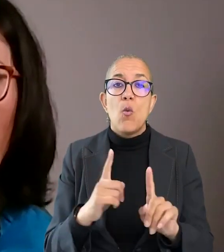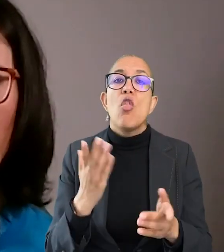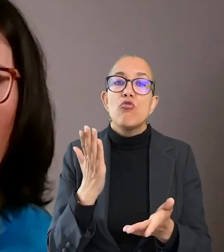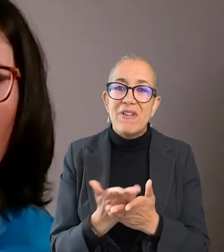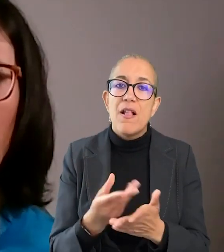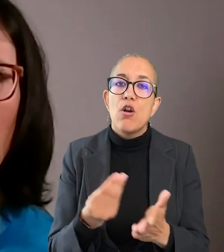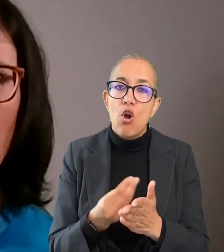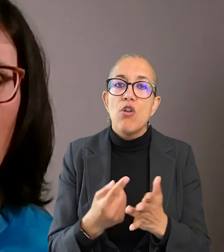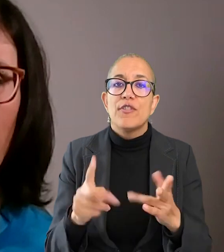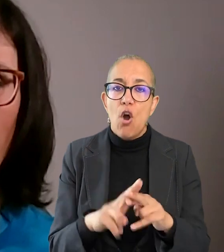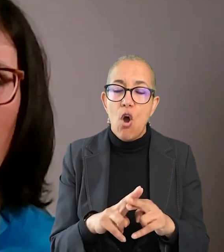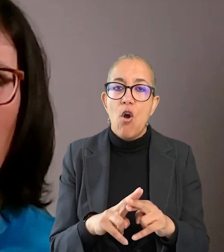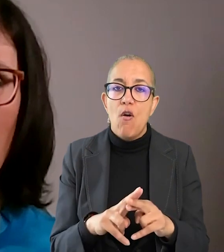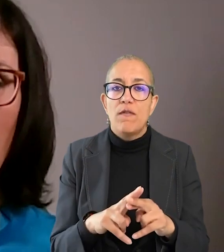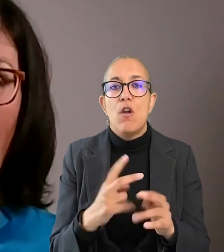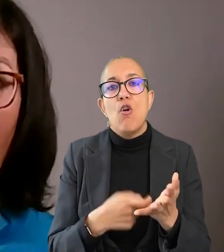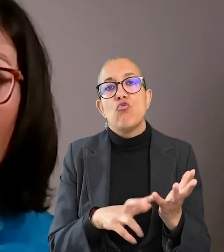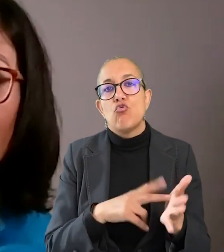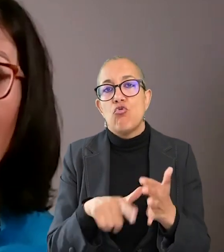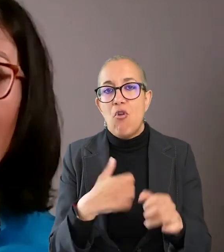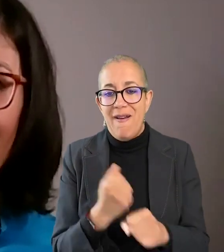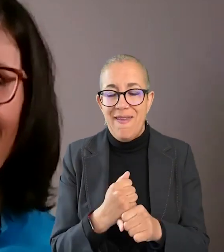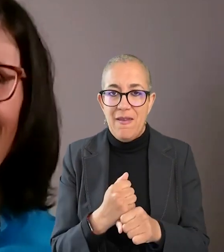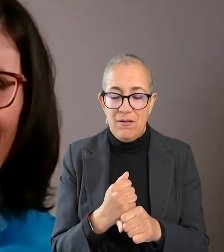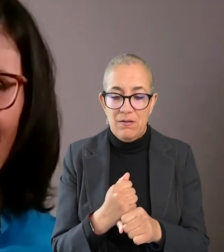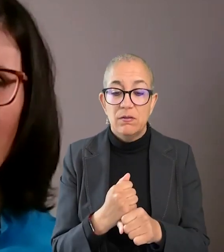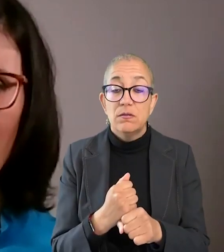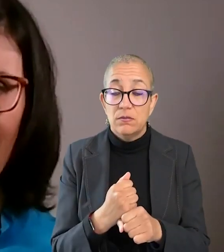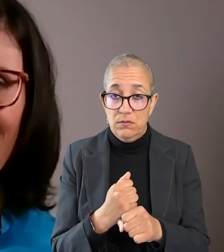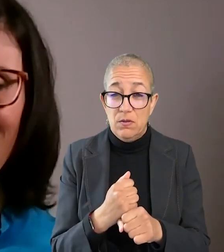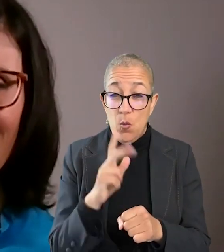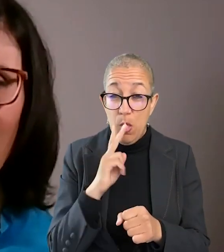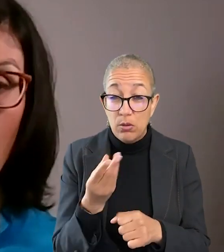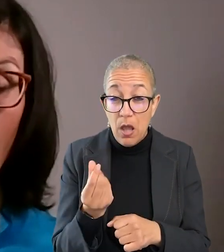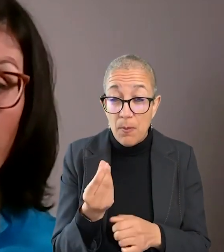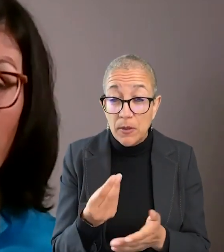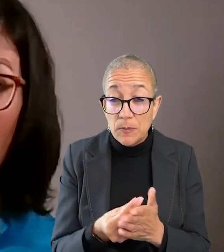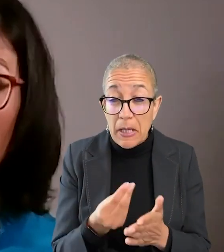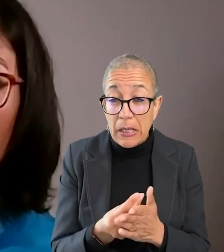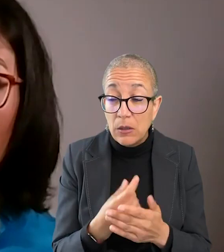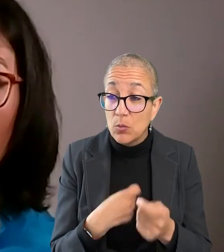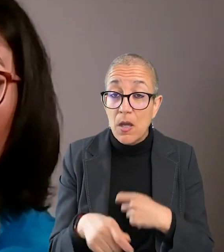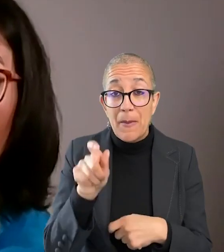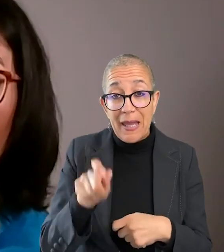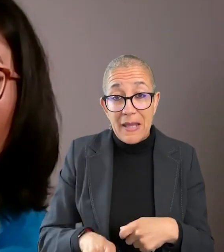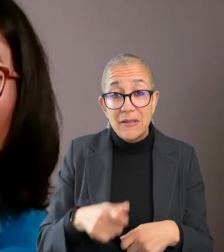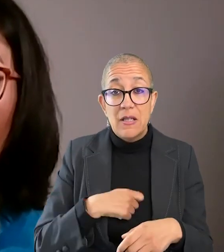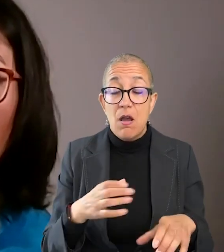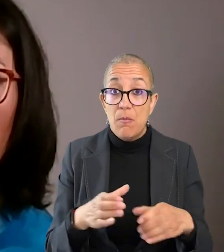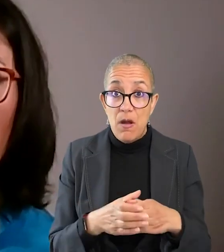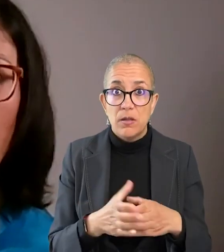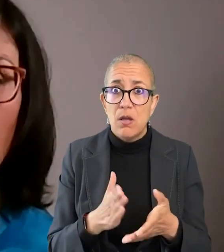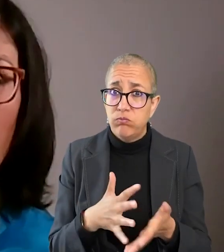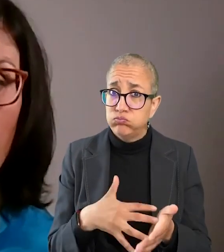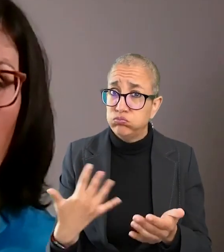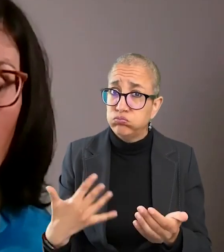of Running, where we looked at actually how much money it takes to be a candidate in our party. And I have to say, it was huge.